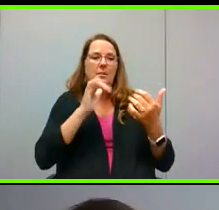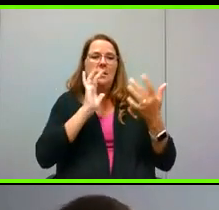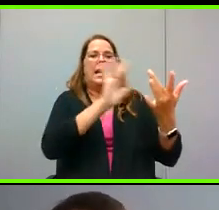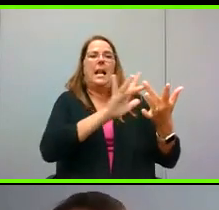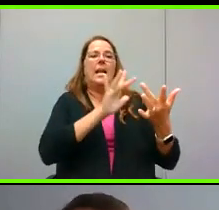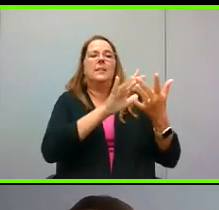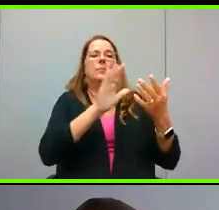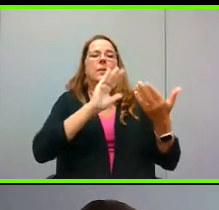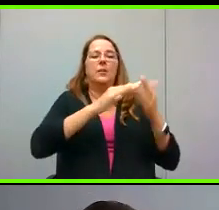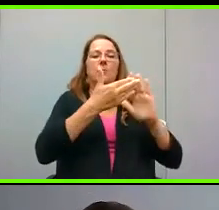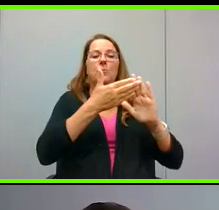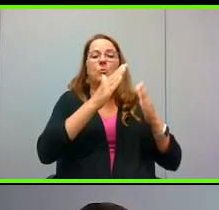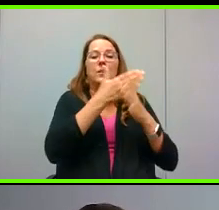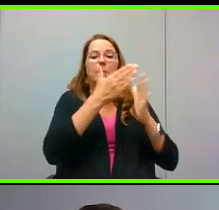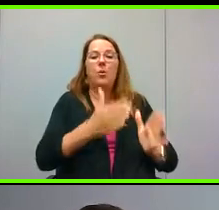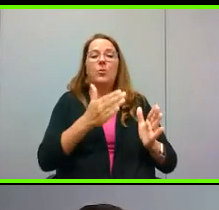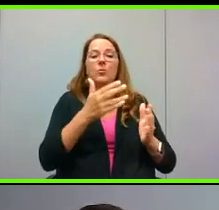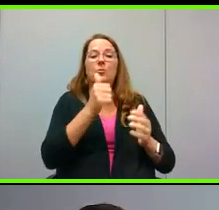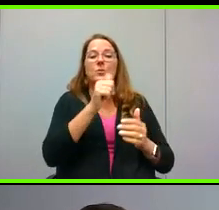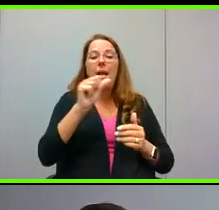as they come back online.